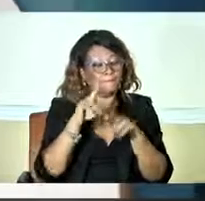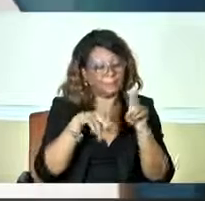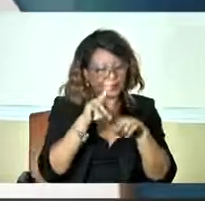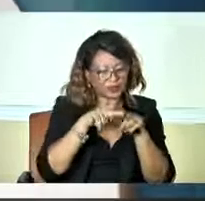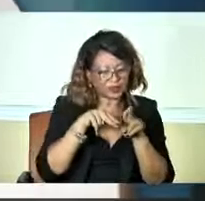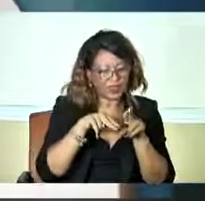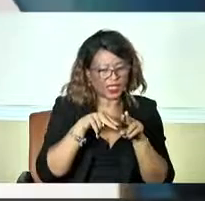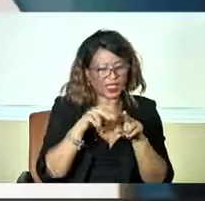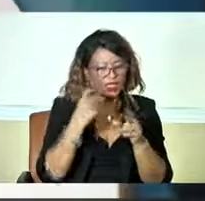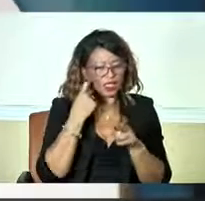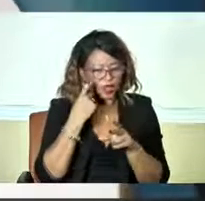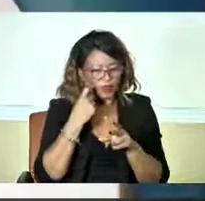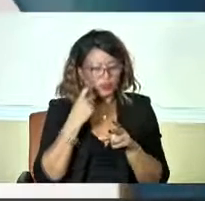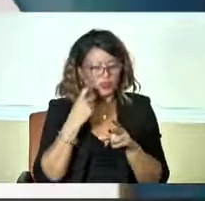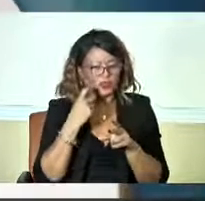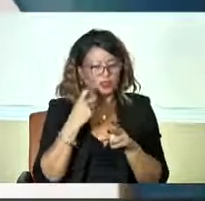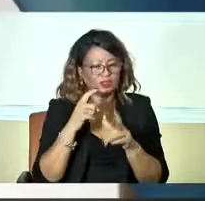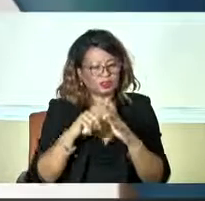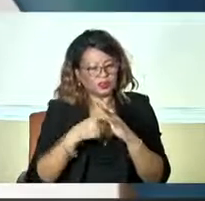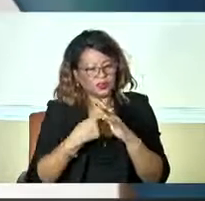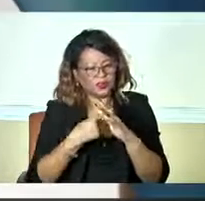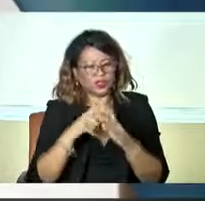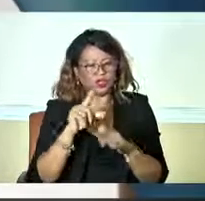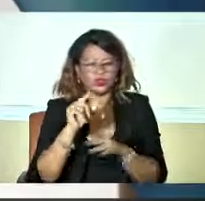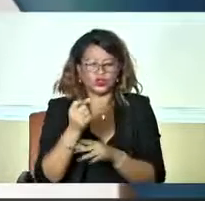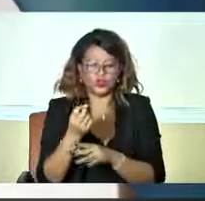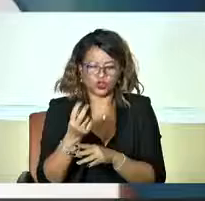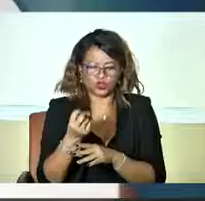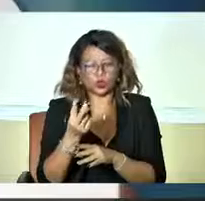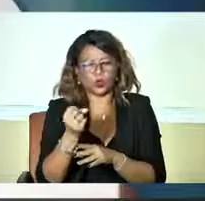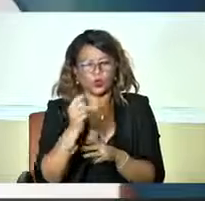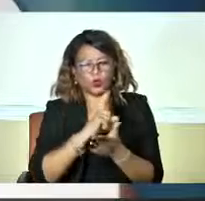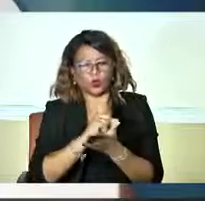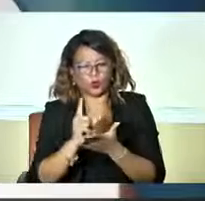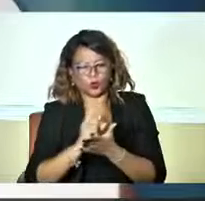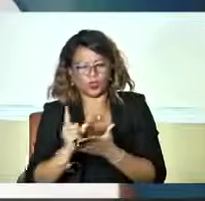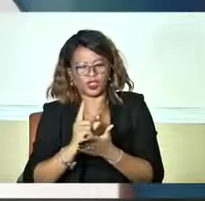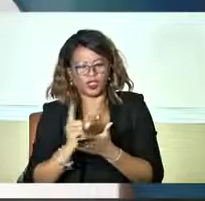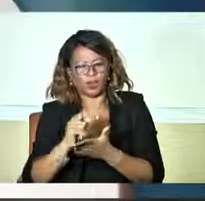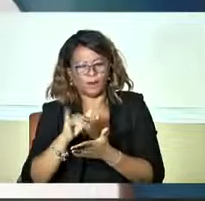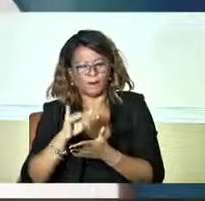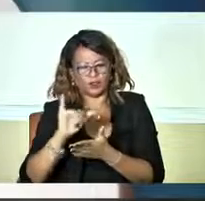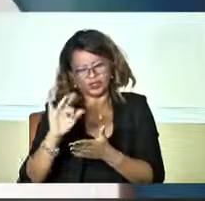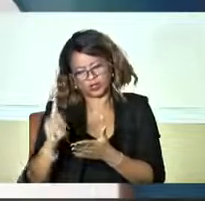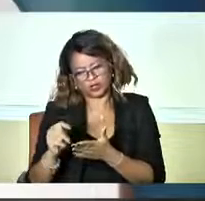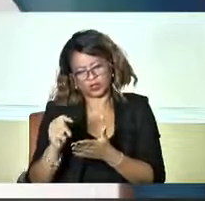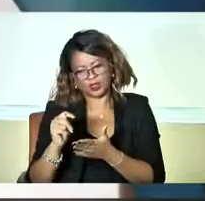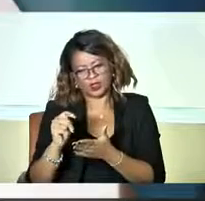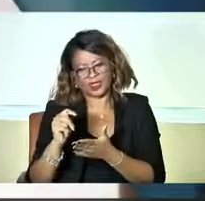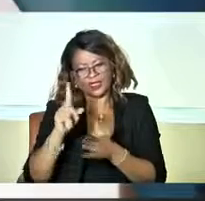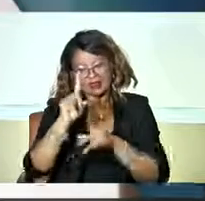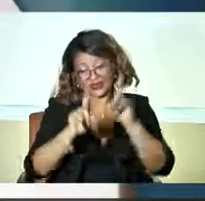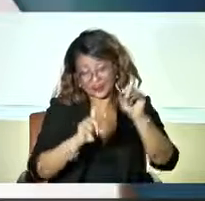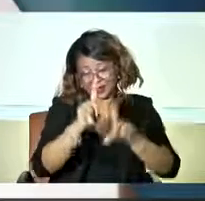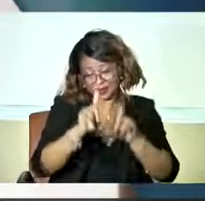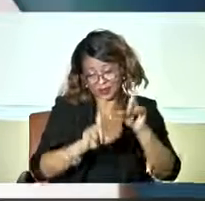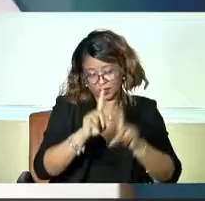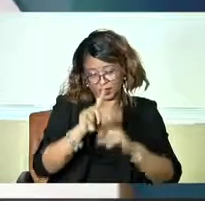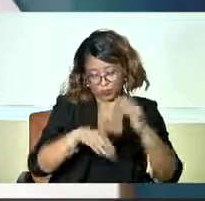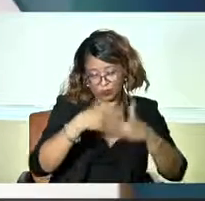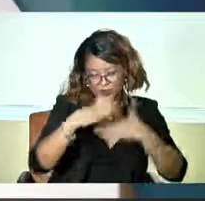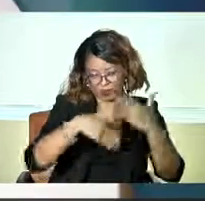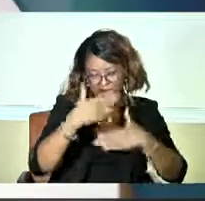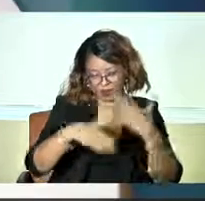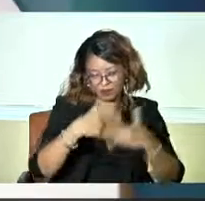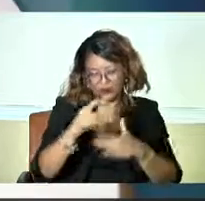and is currently executing a 12-week pilot project and testing the processing